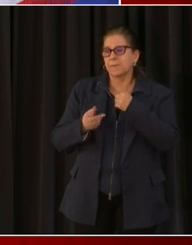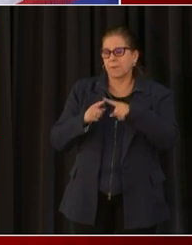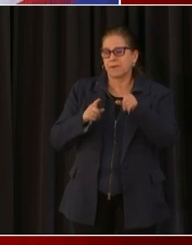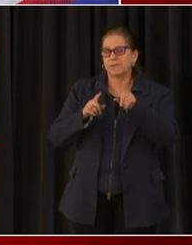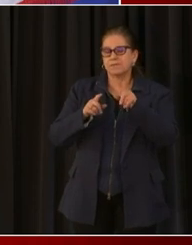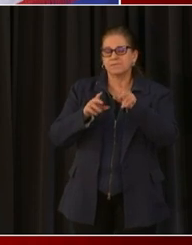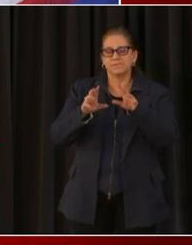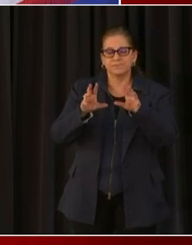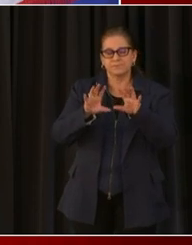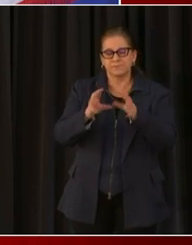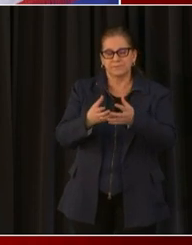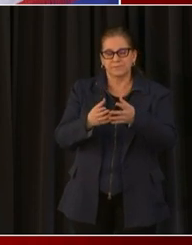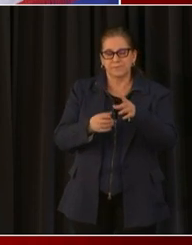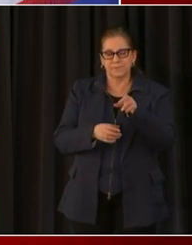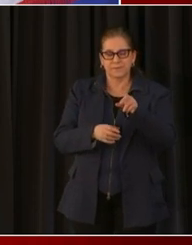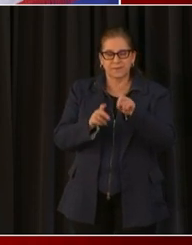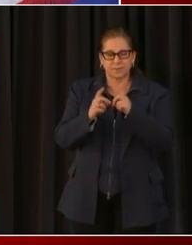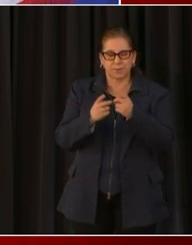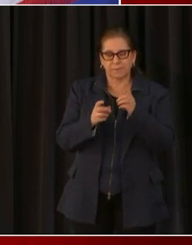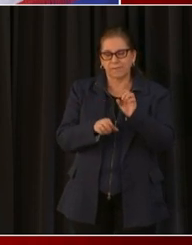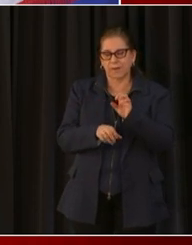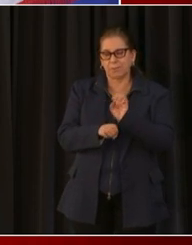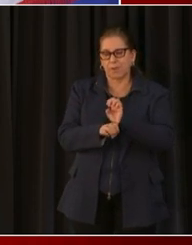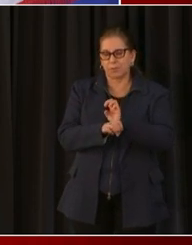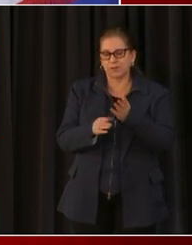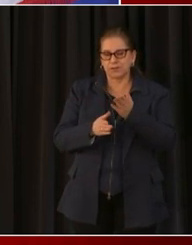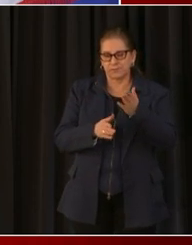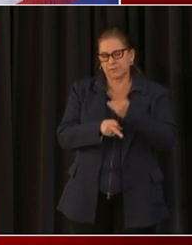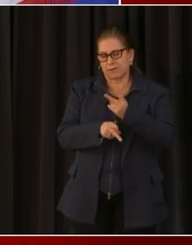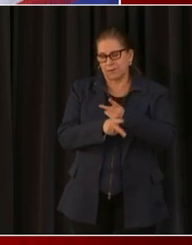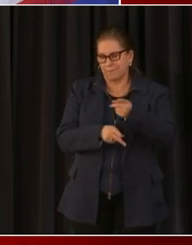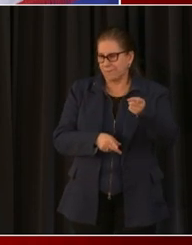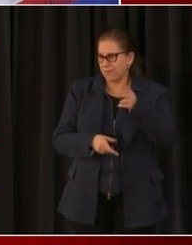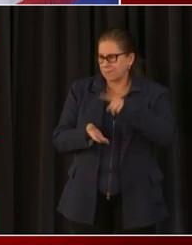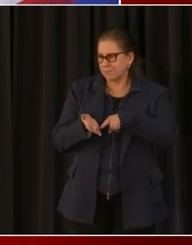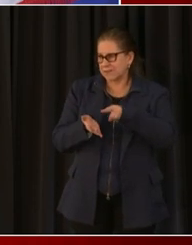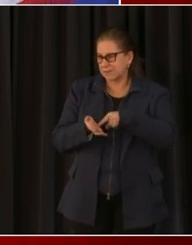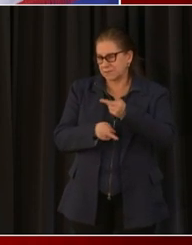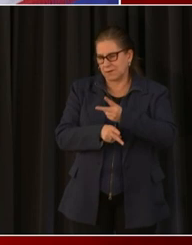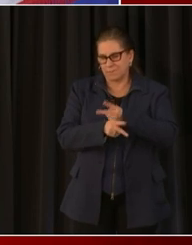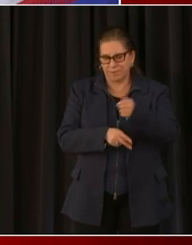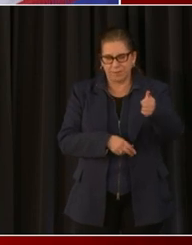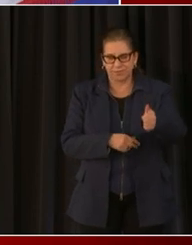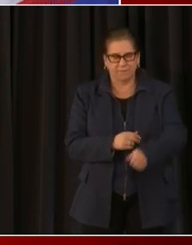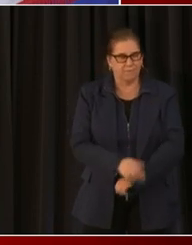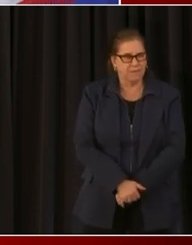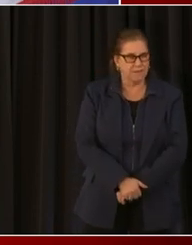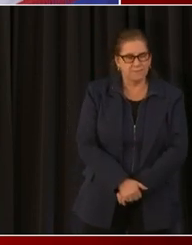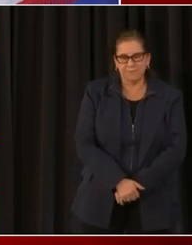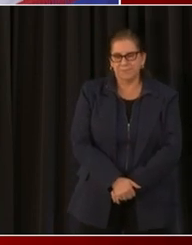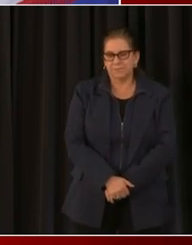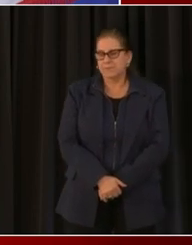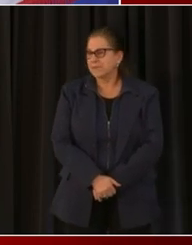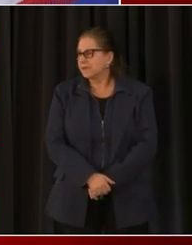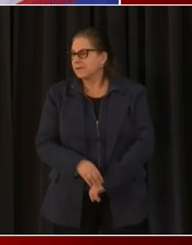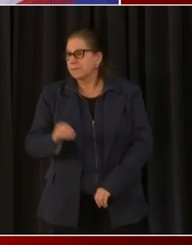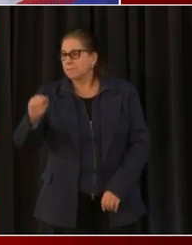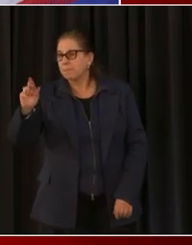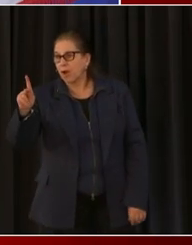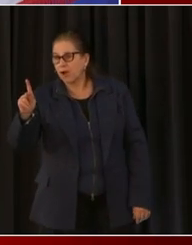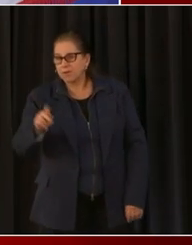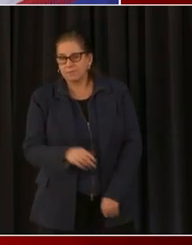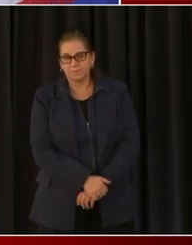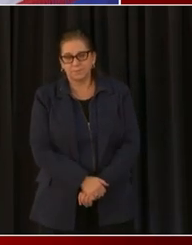soon as possible so that payment can be made. Okay, Mark? Yeah, thank you. A couple of